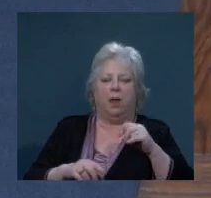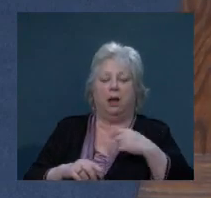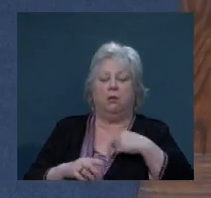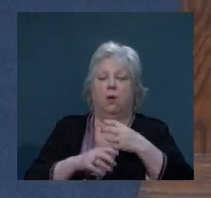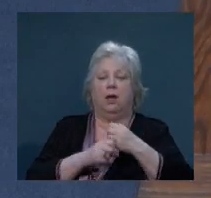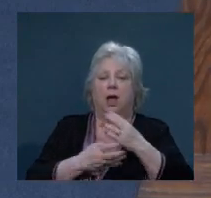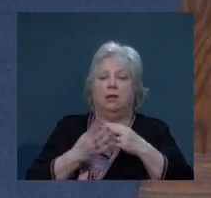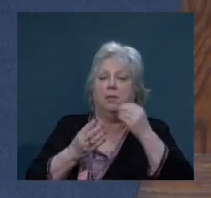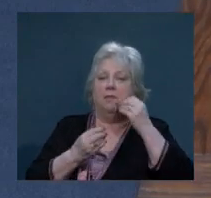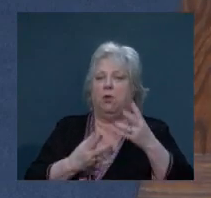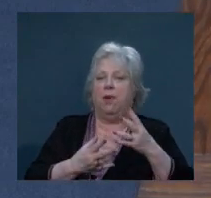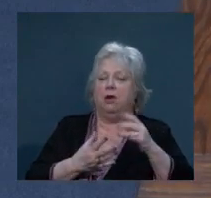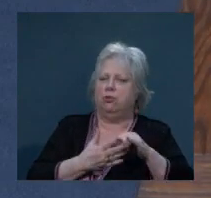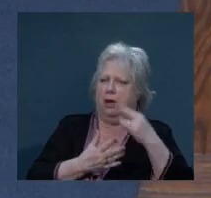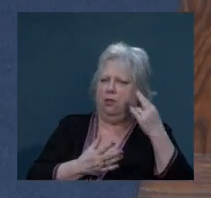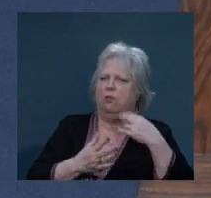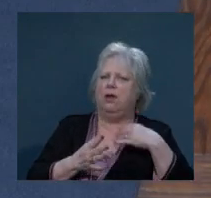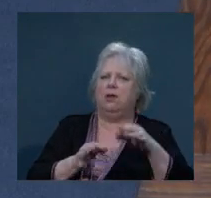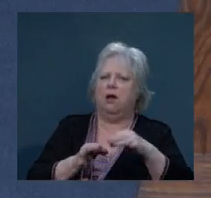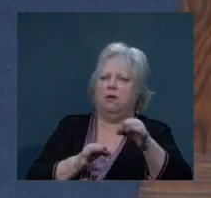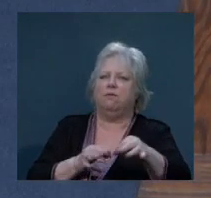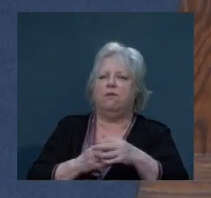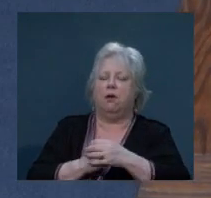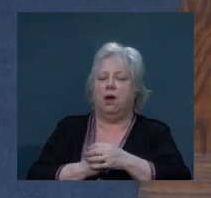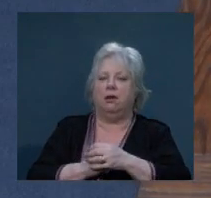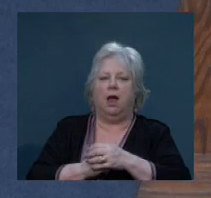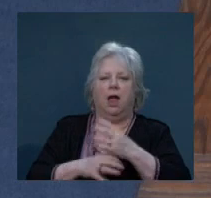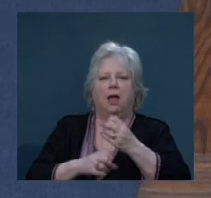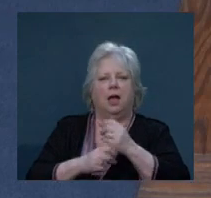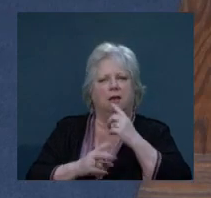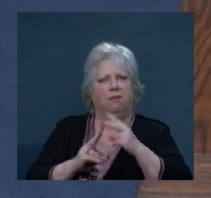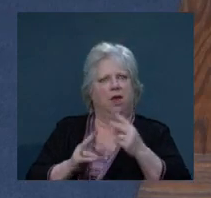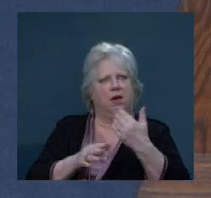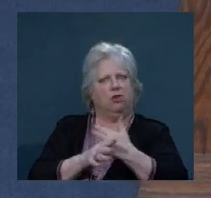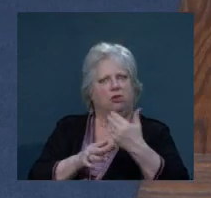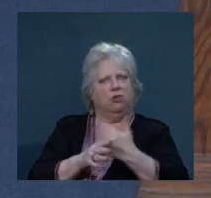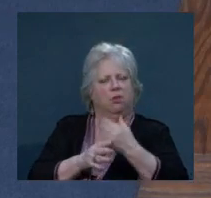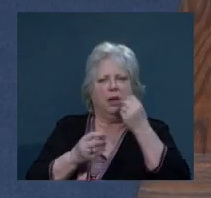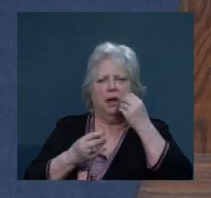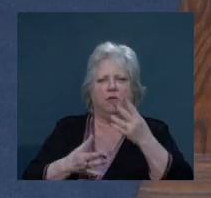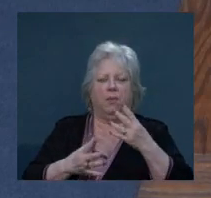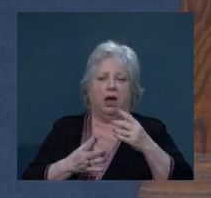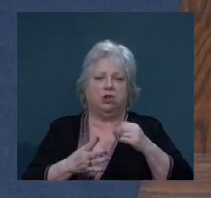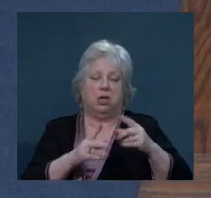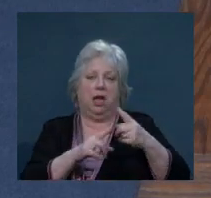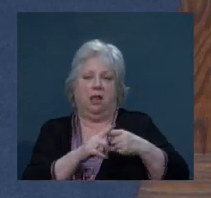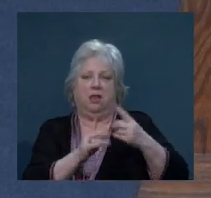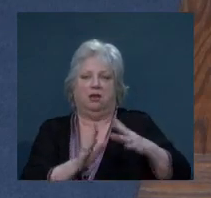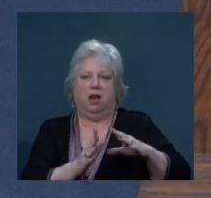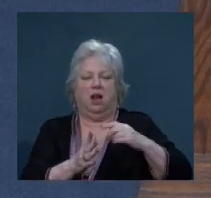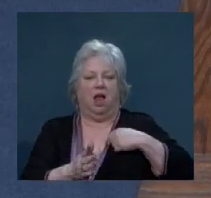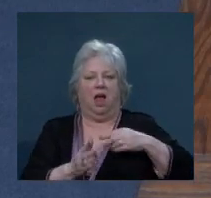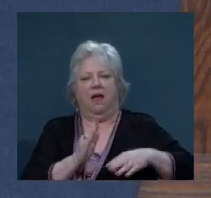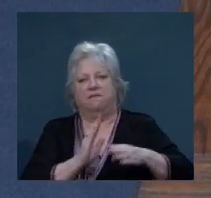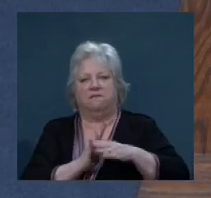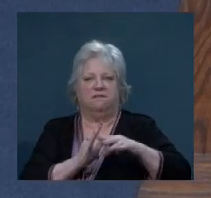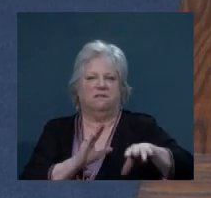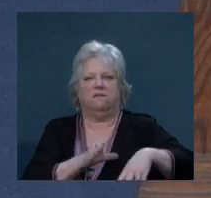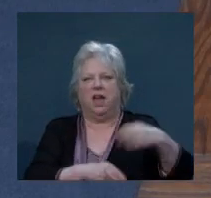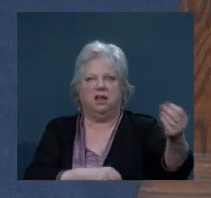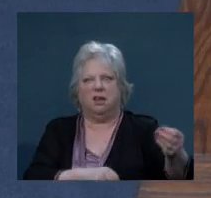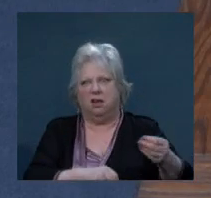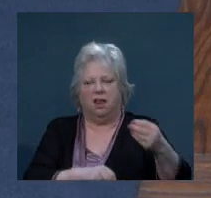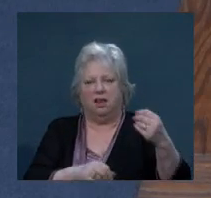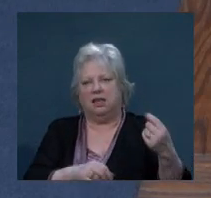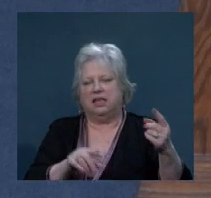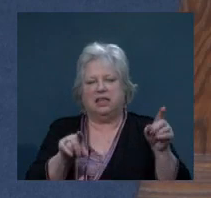it on deferral. I got some very disturbing information. I evicted the tenant the same day, worked the deal out, got